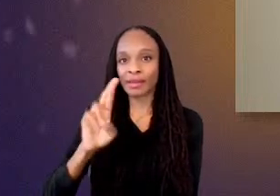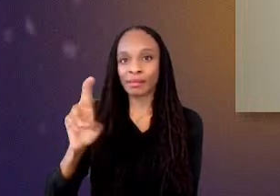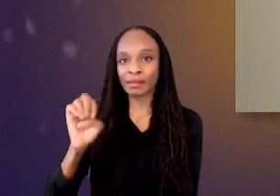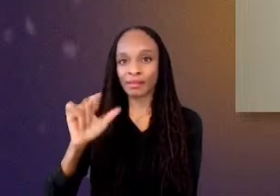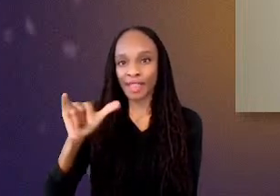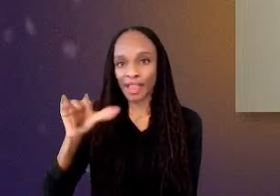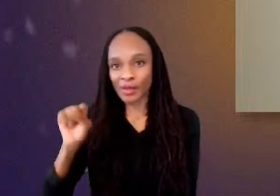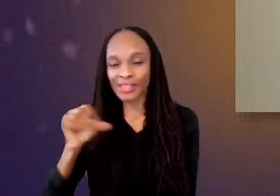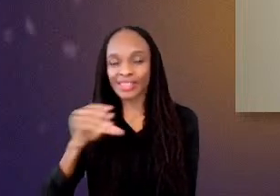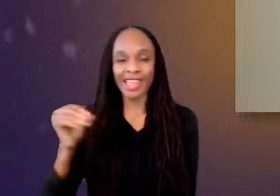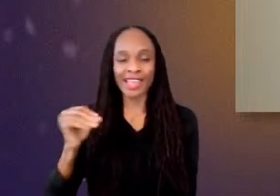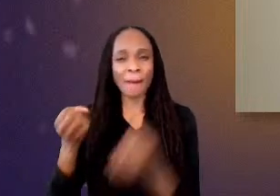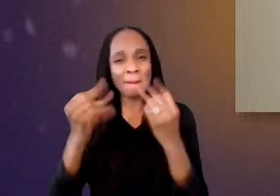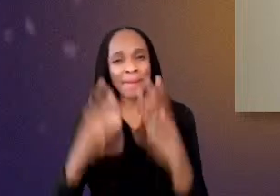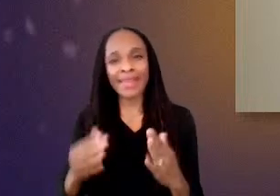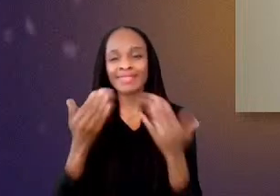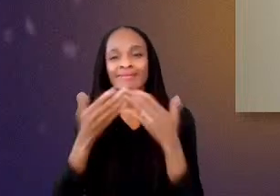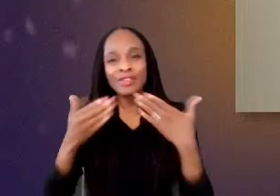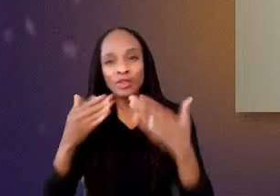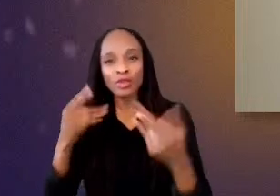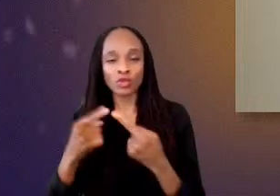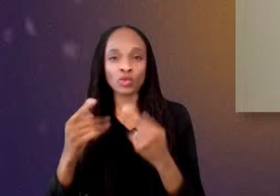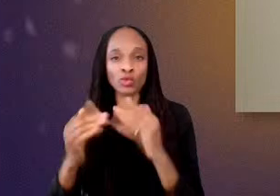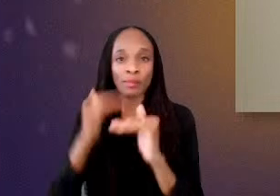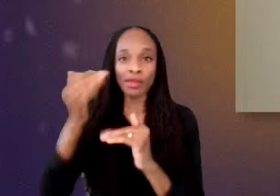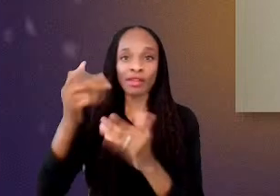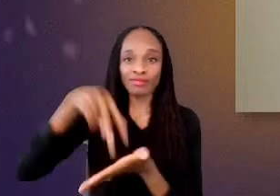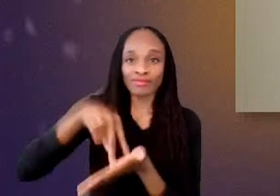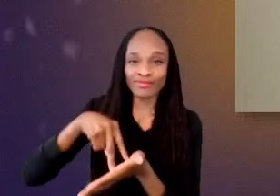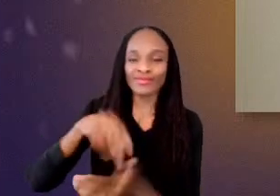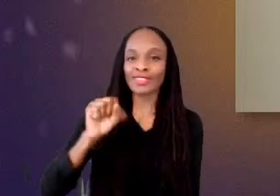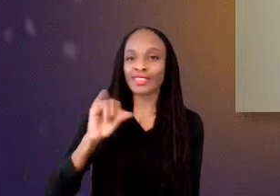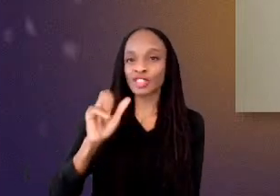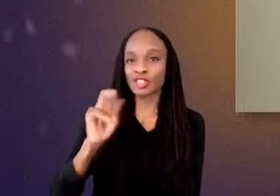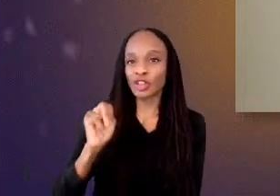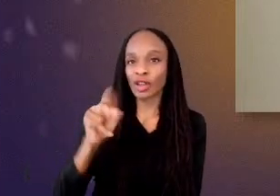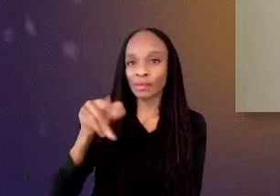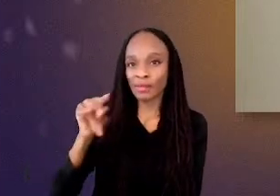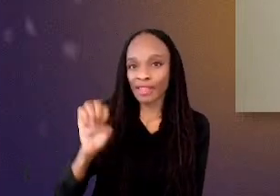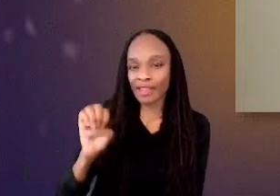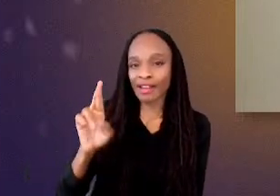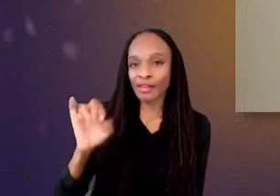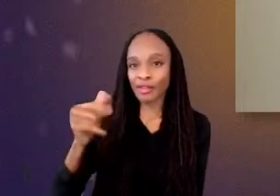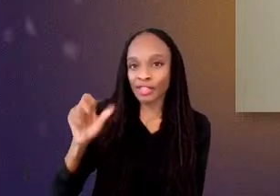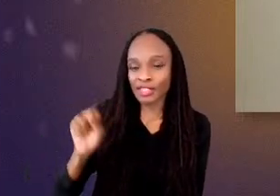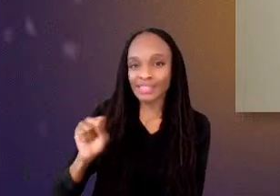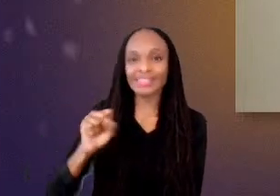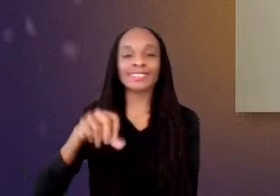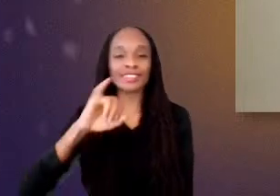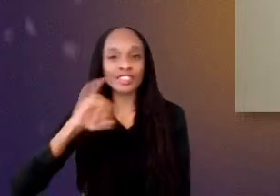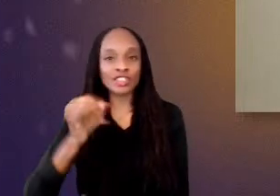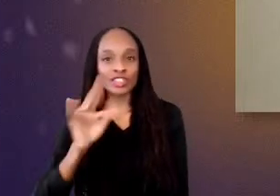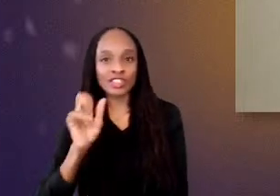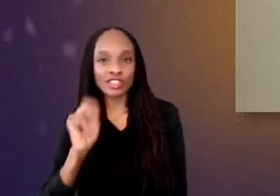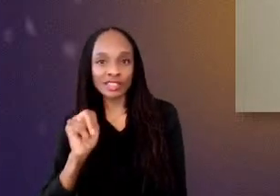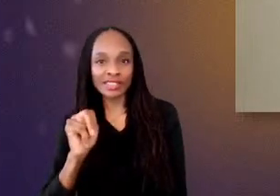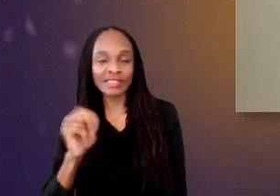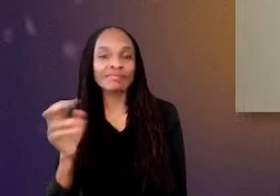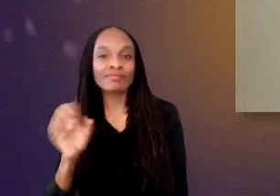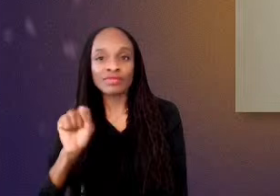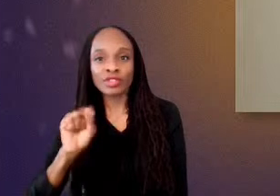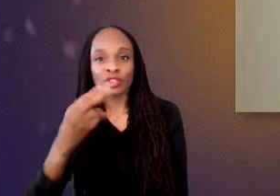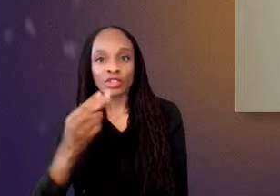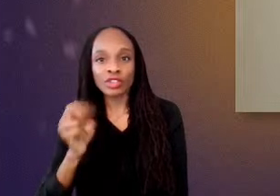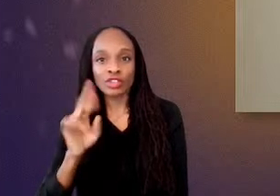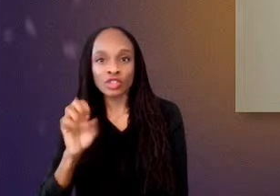Beyond Resilience team, Jean-Pierre Regis, our series producer, Justin Sherwood, Firelight's communications director,